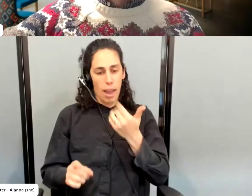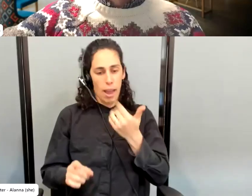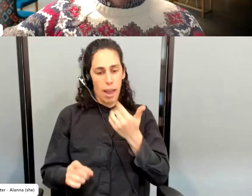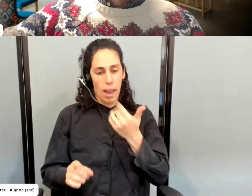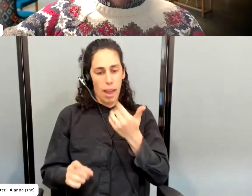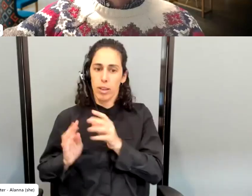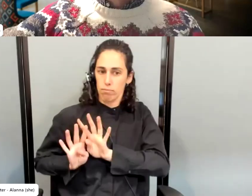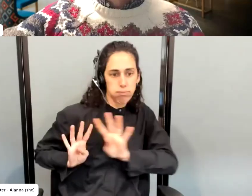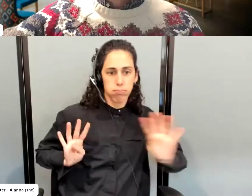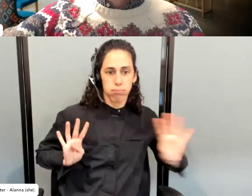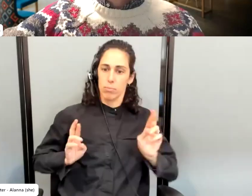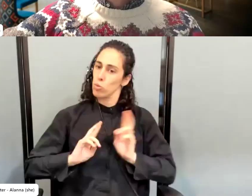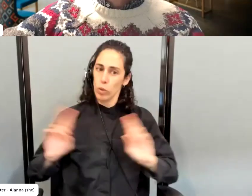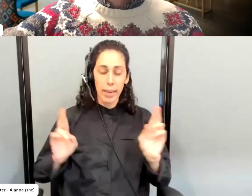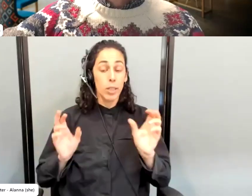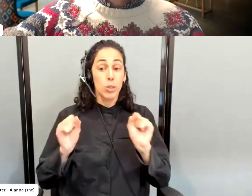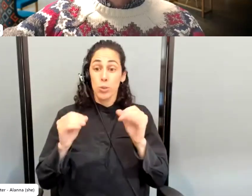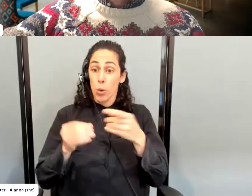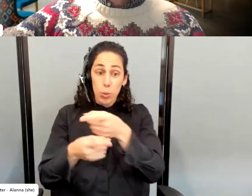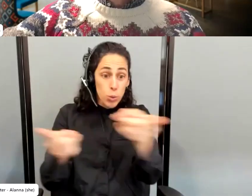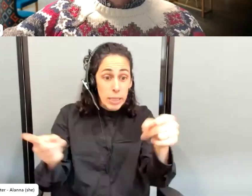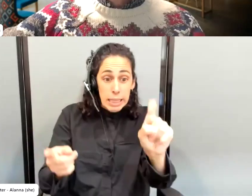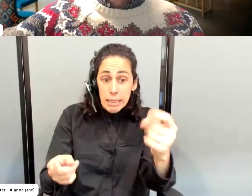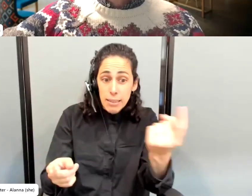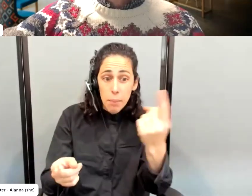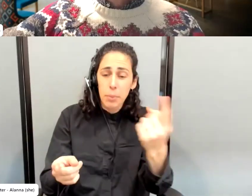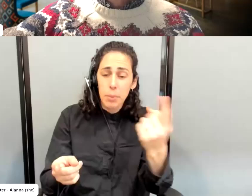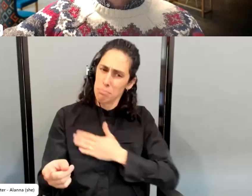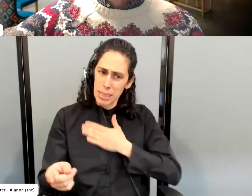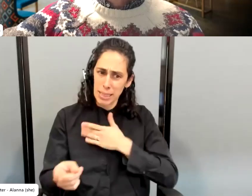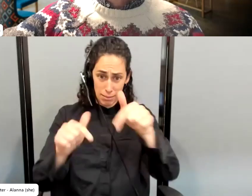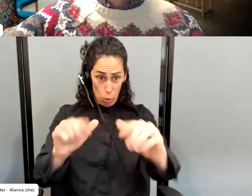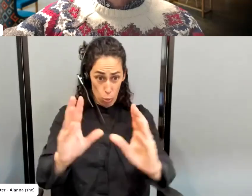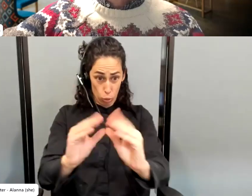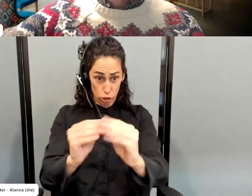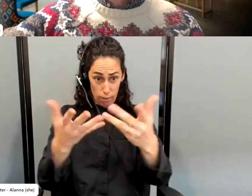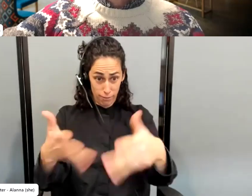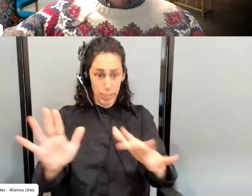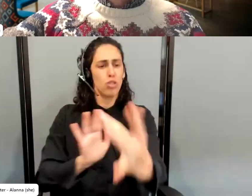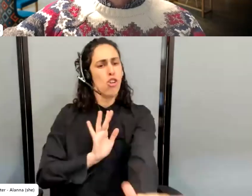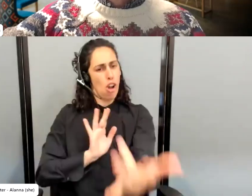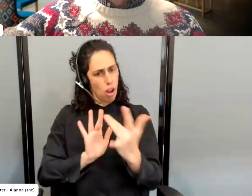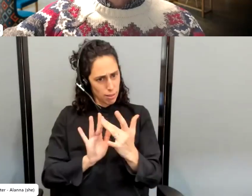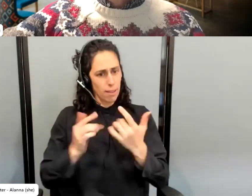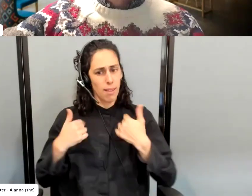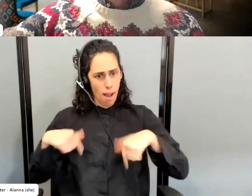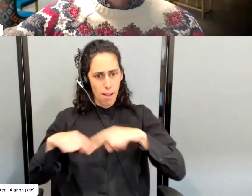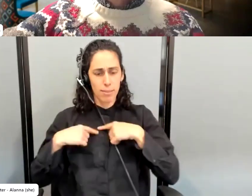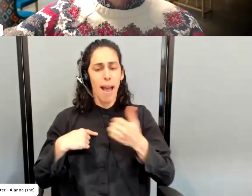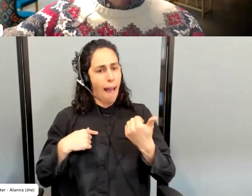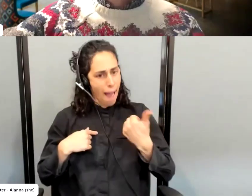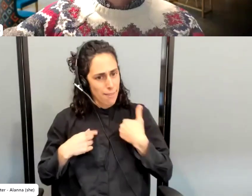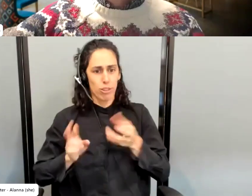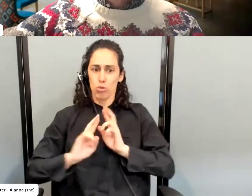So we really encourage you after this session to reach out, and you can be set up with free one-on-one help. These workshops